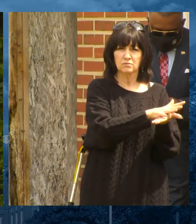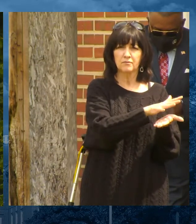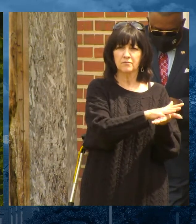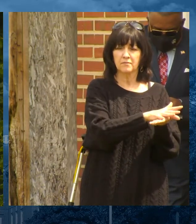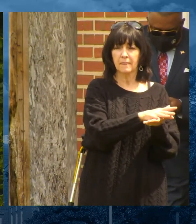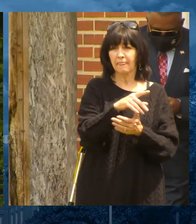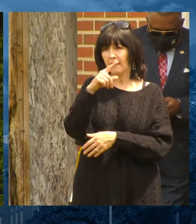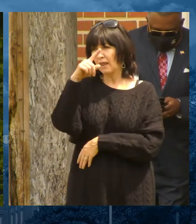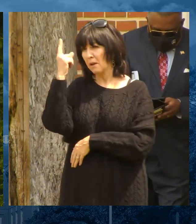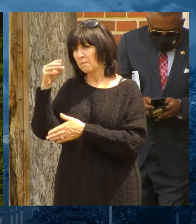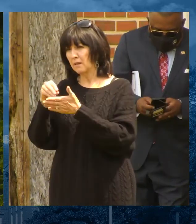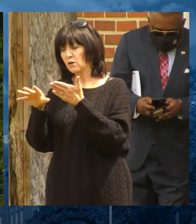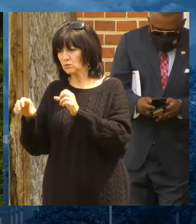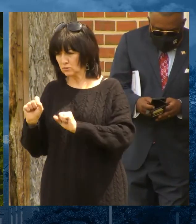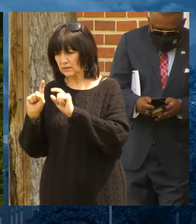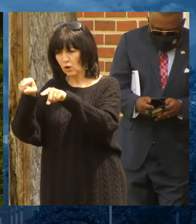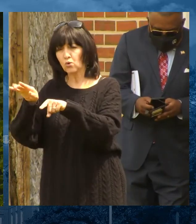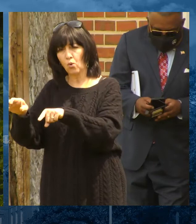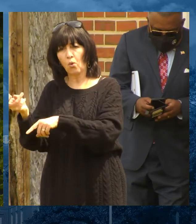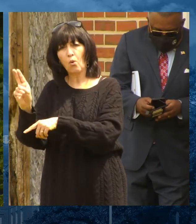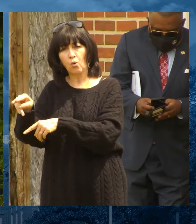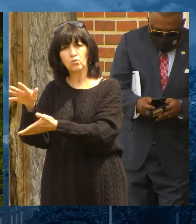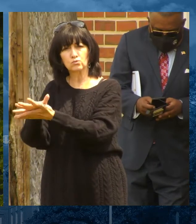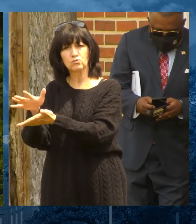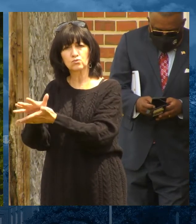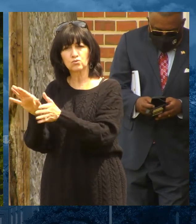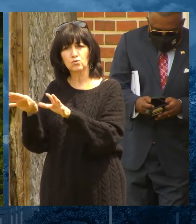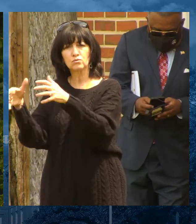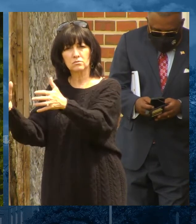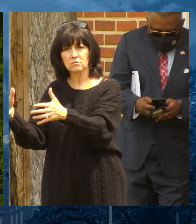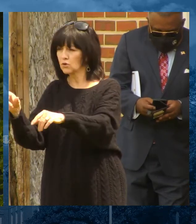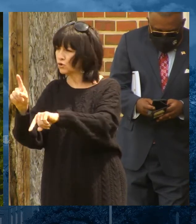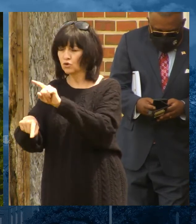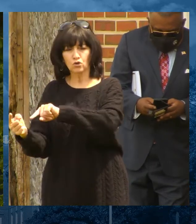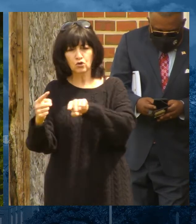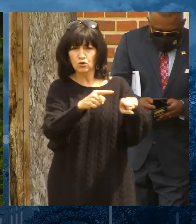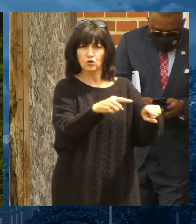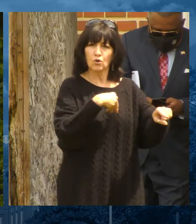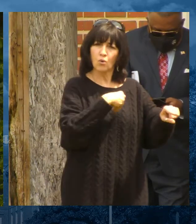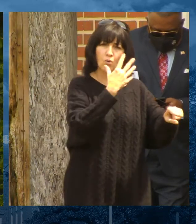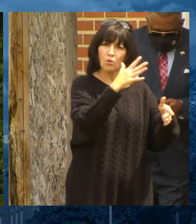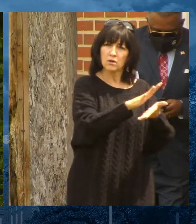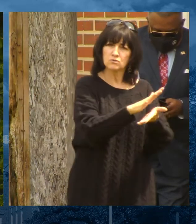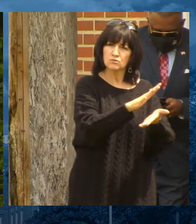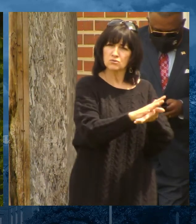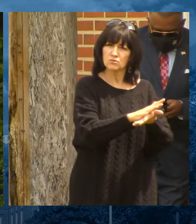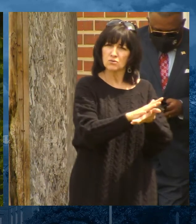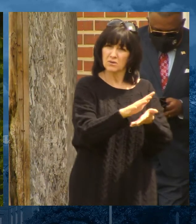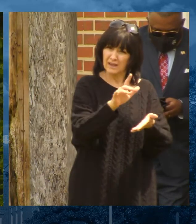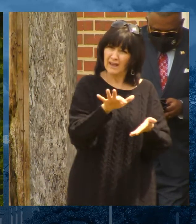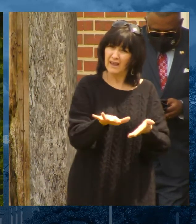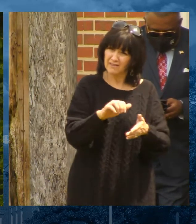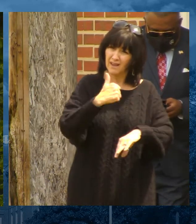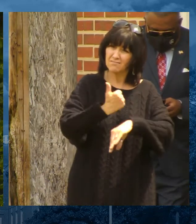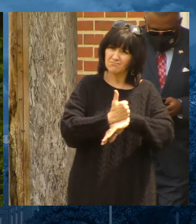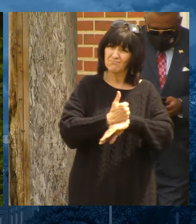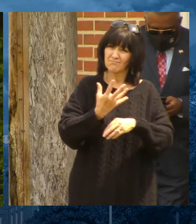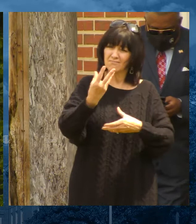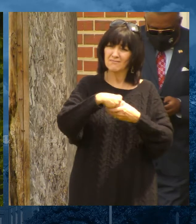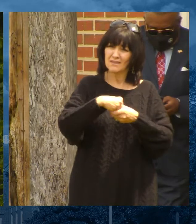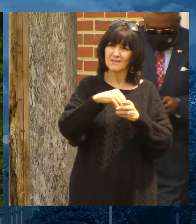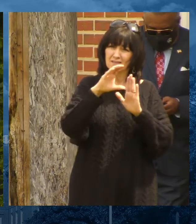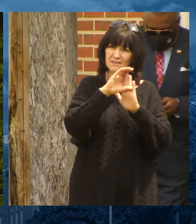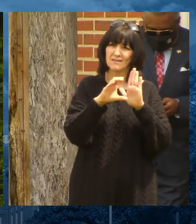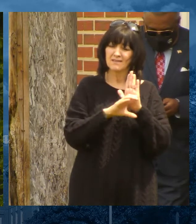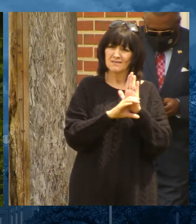Black students could attend their own schools. They couldn't attend the white schools, and that was constitutional